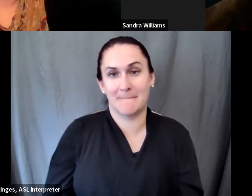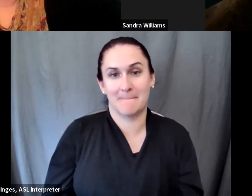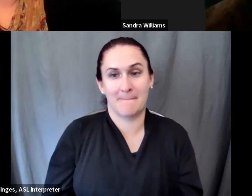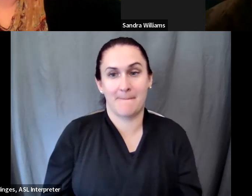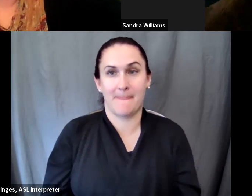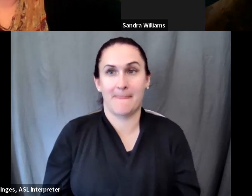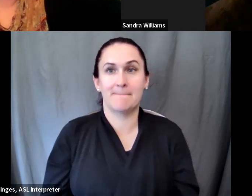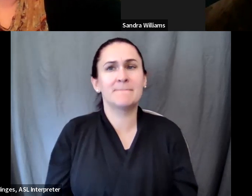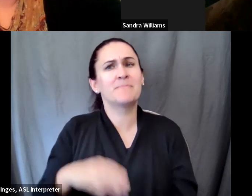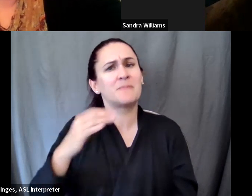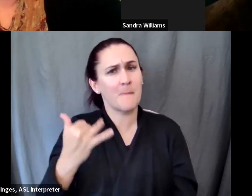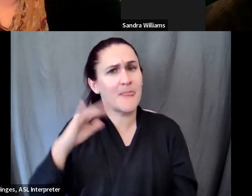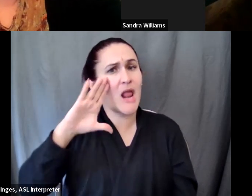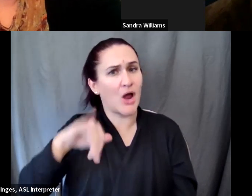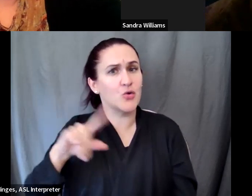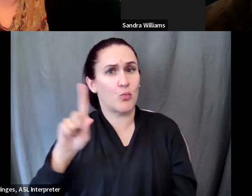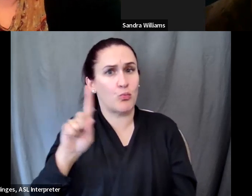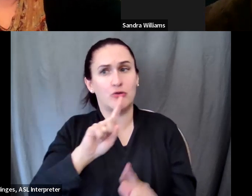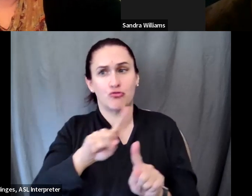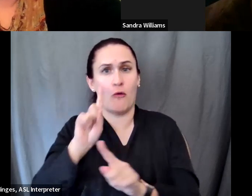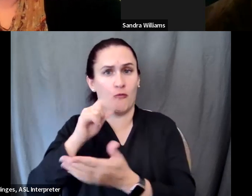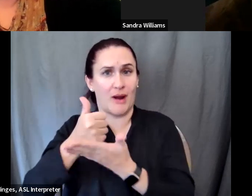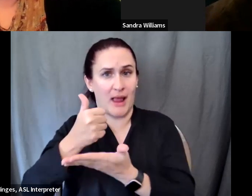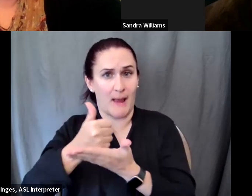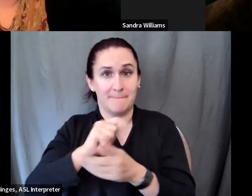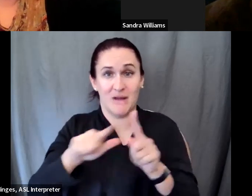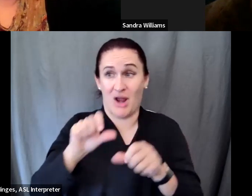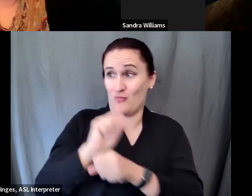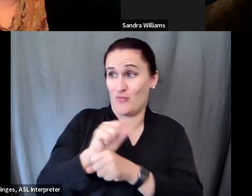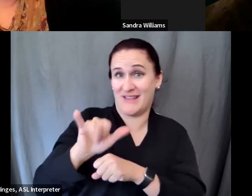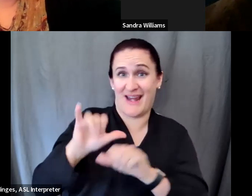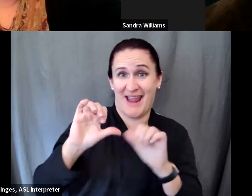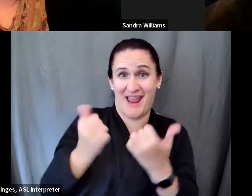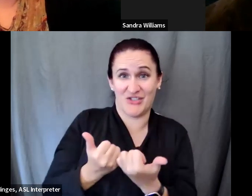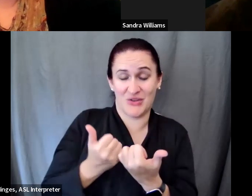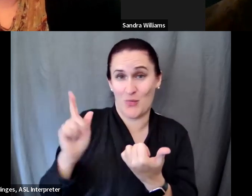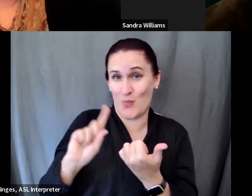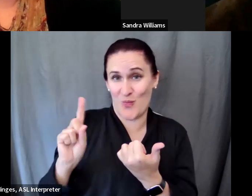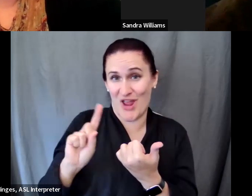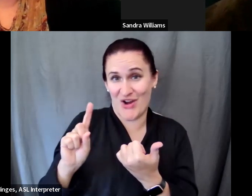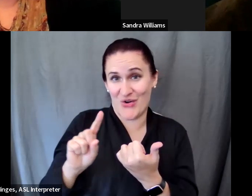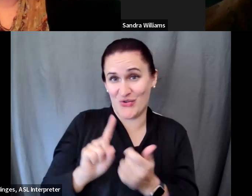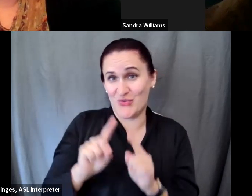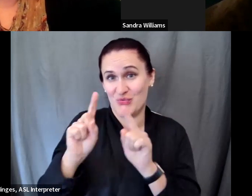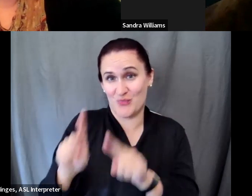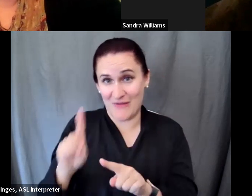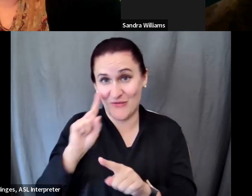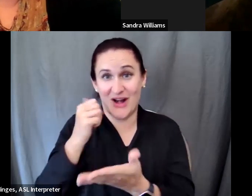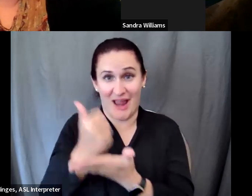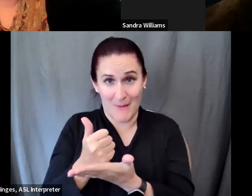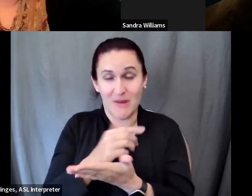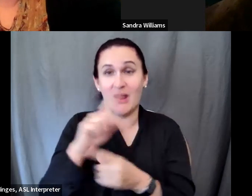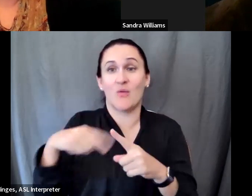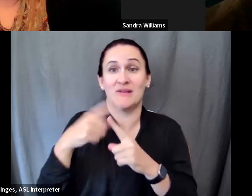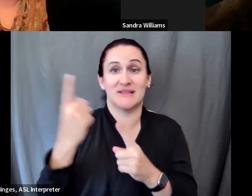I knew where to go for help, but I worked at that agency where you went to for help. And when